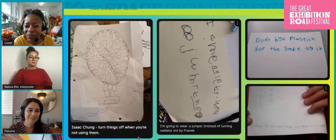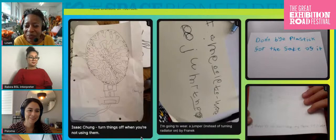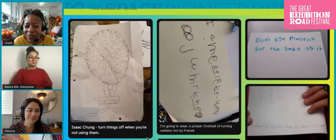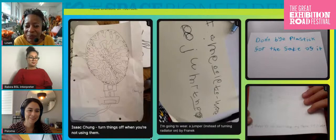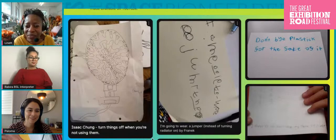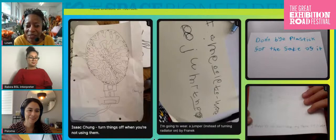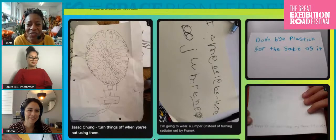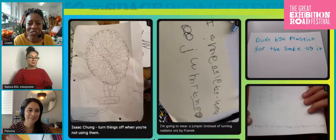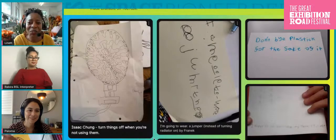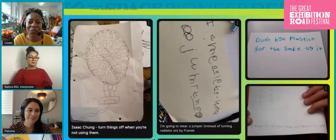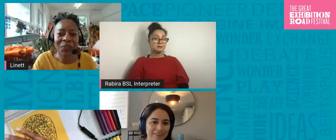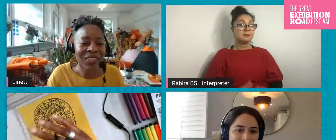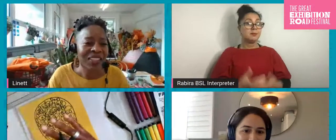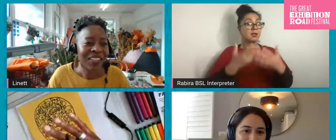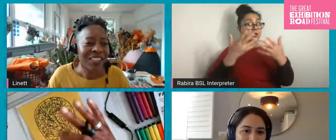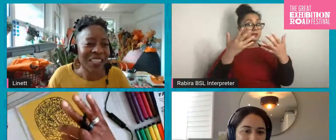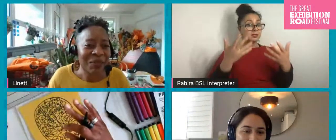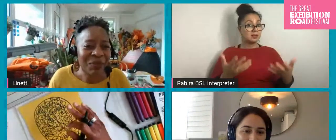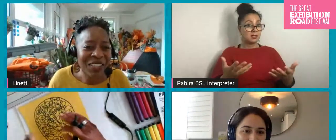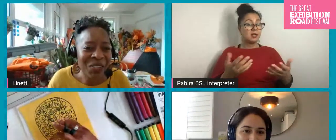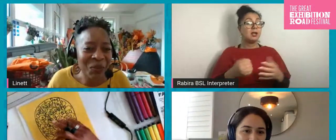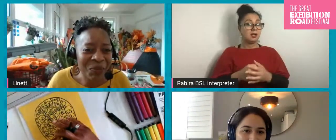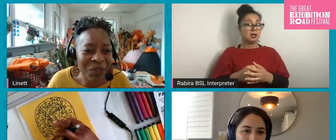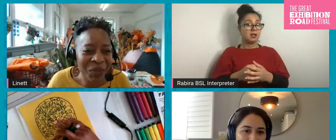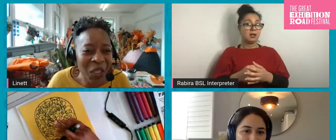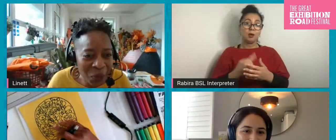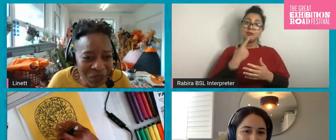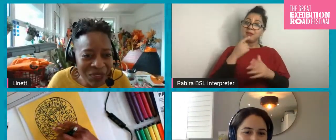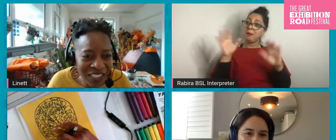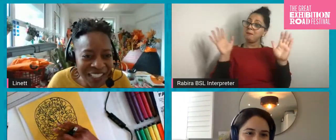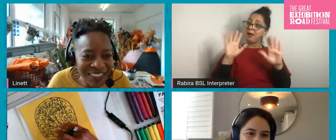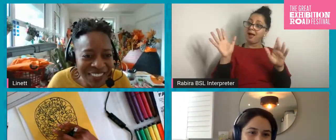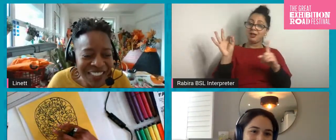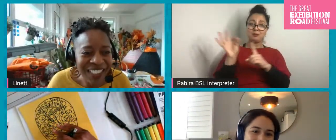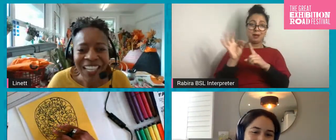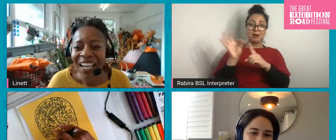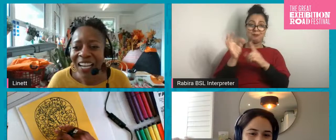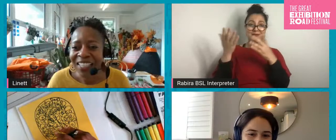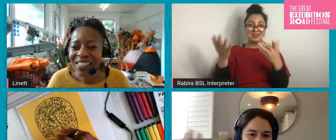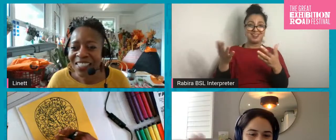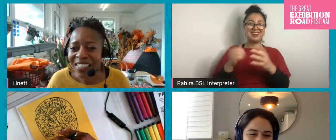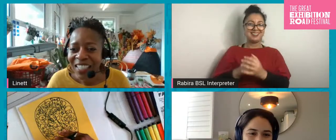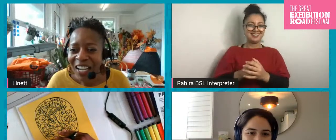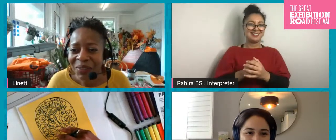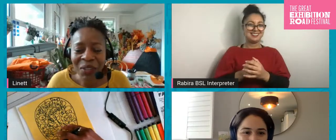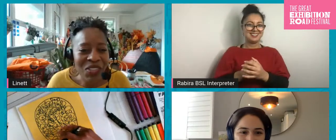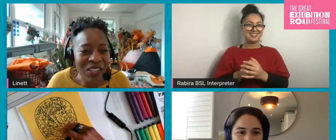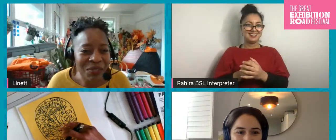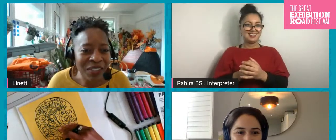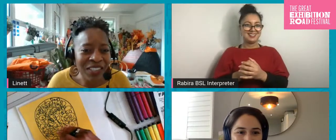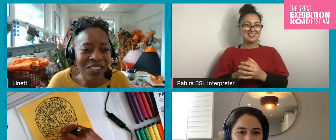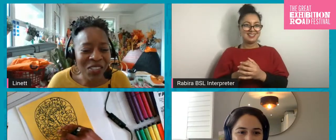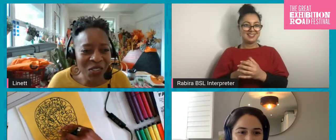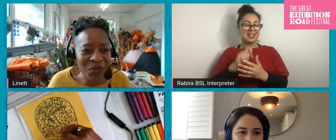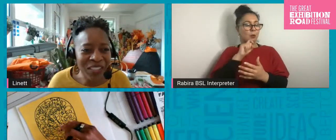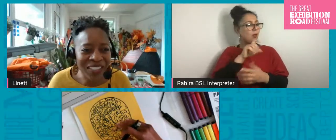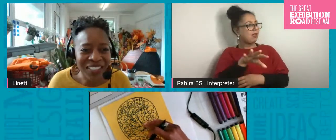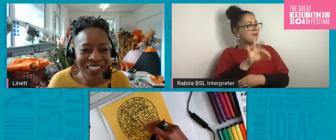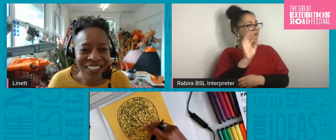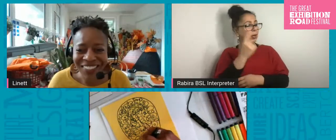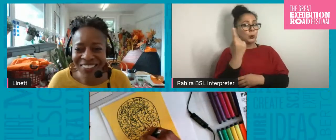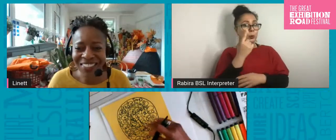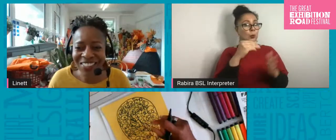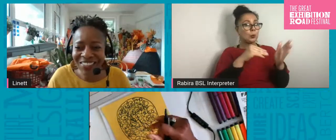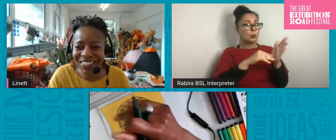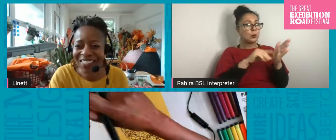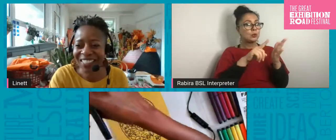we're going to save a bite for Paloma for now. And I'm going to invite Zorian